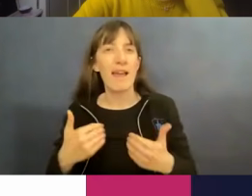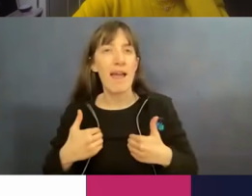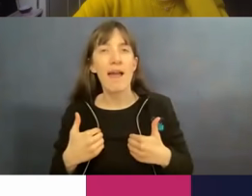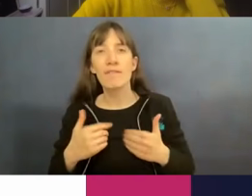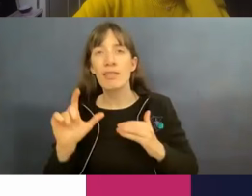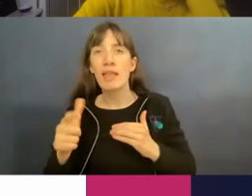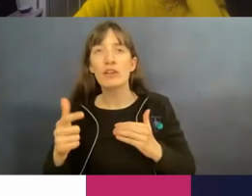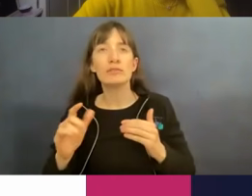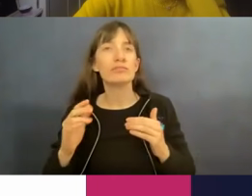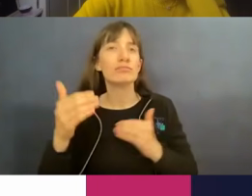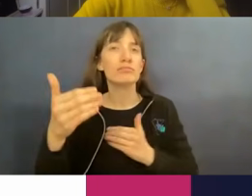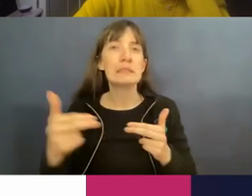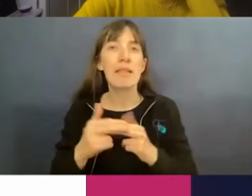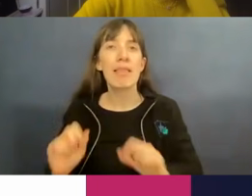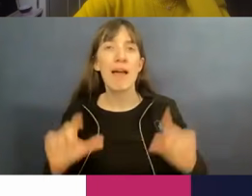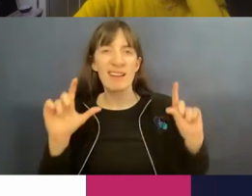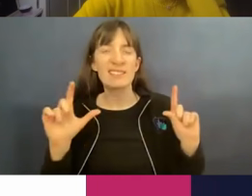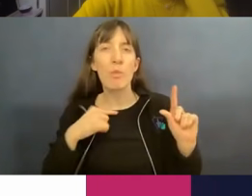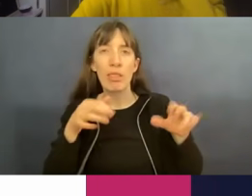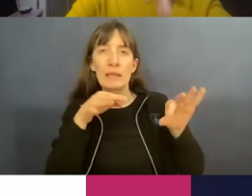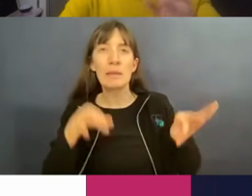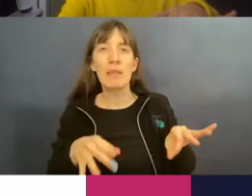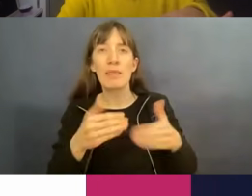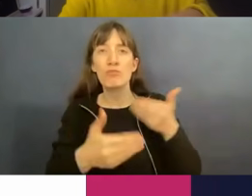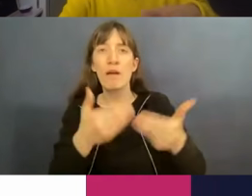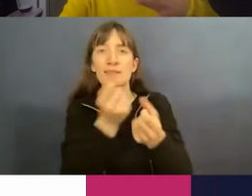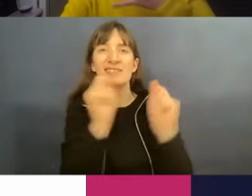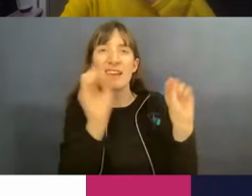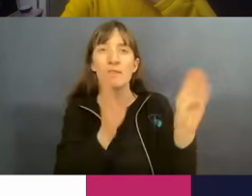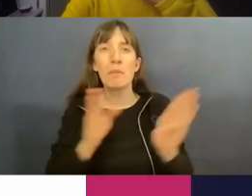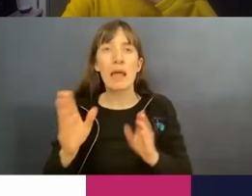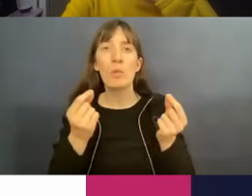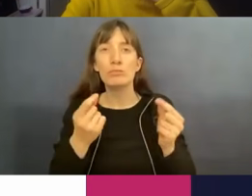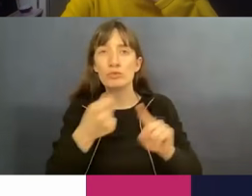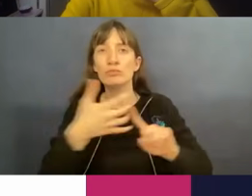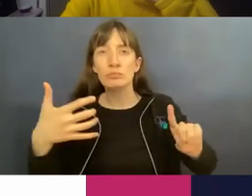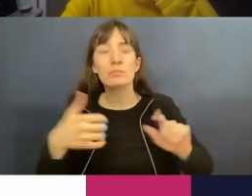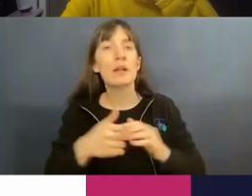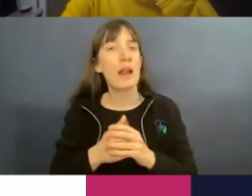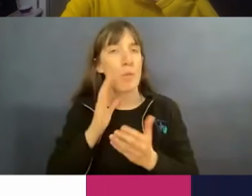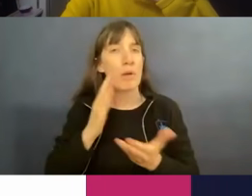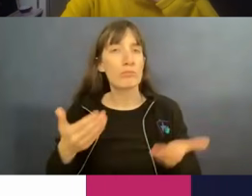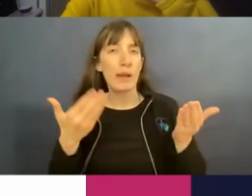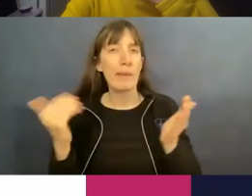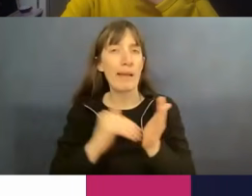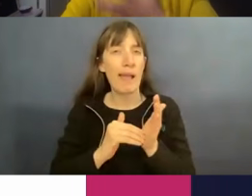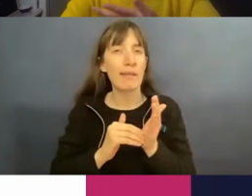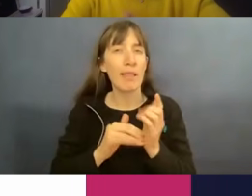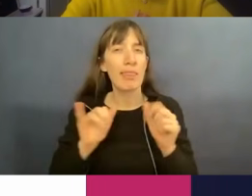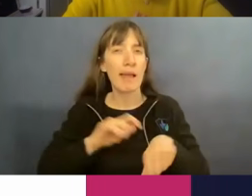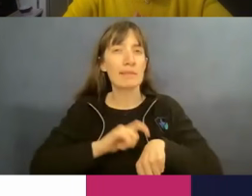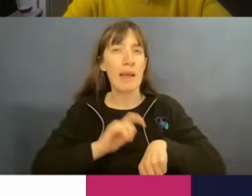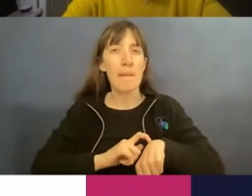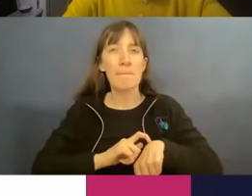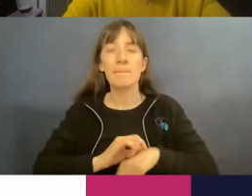too about safety planning. And so I might bring that up again as well too. But it is,